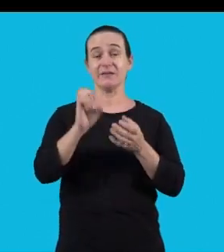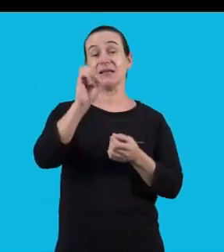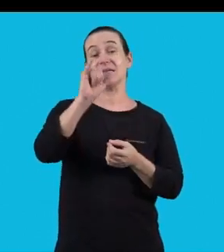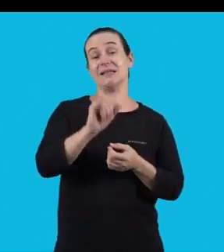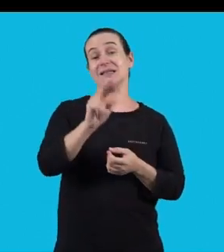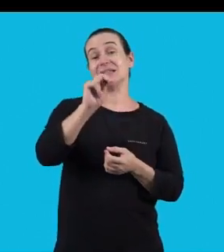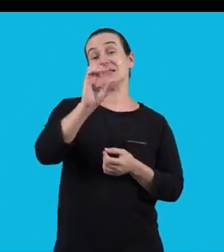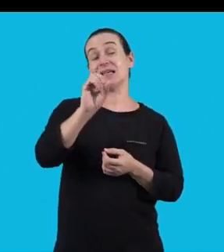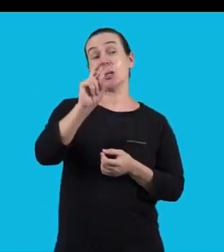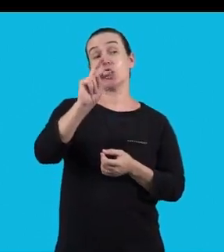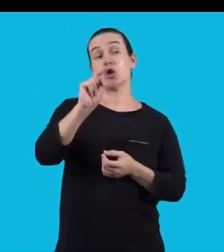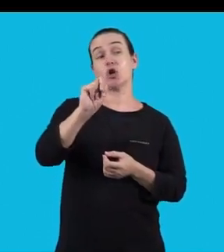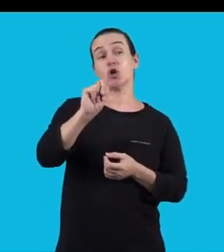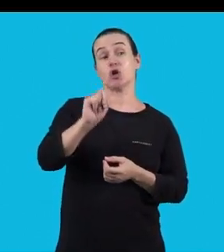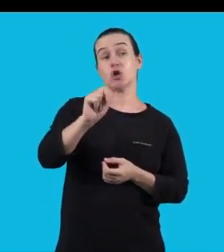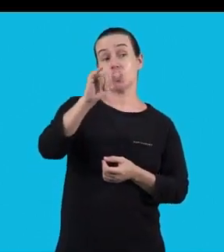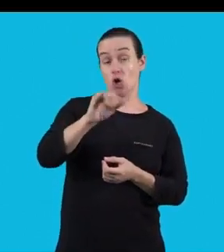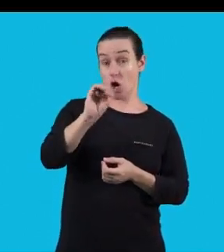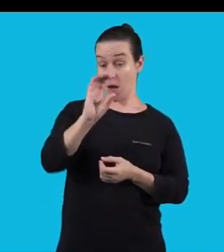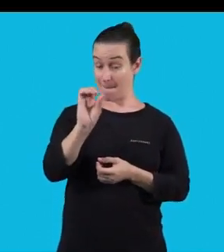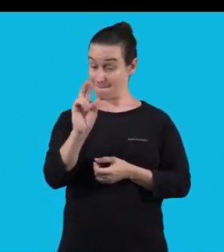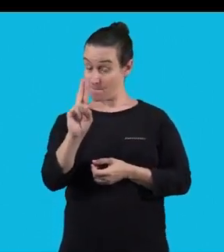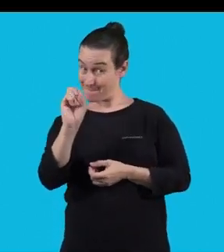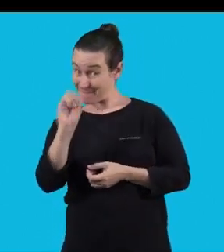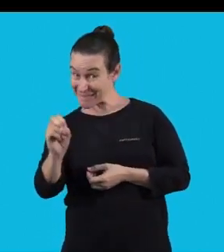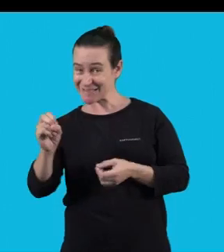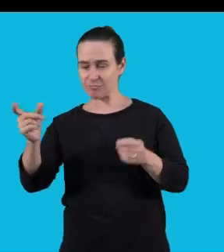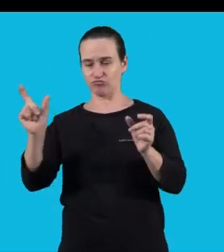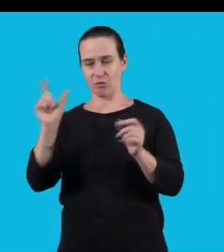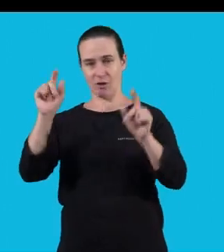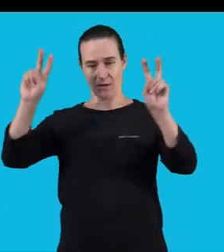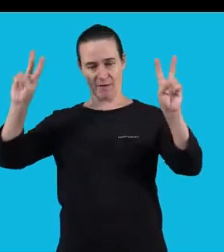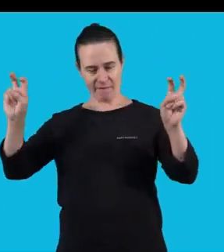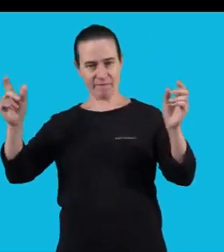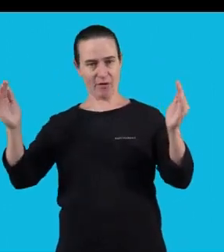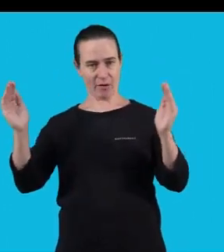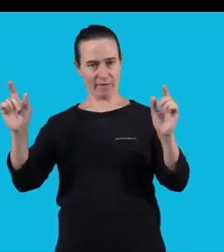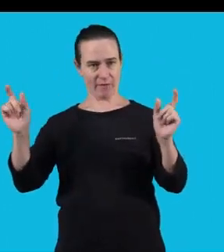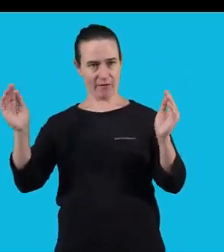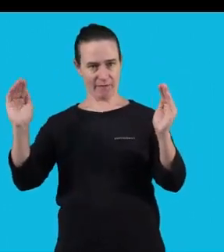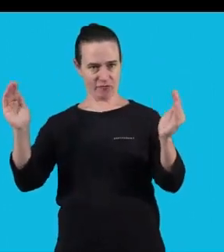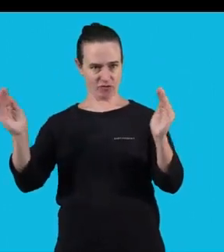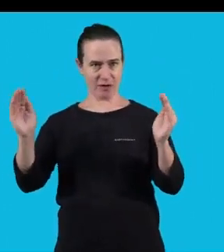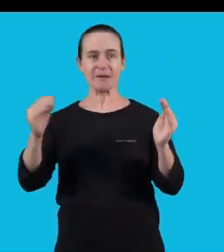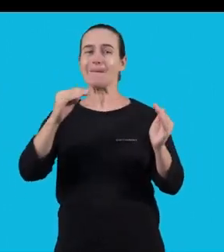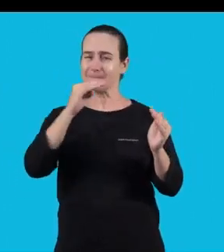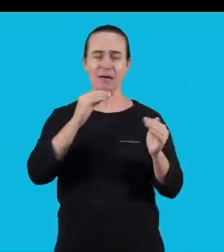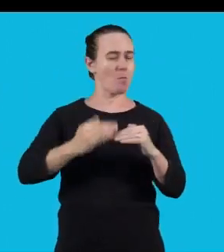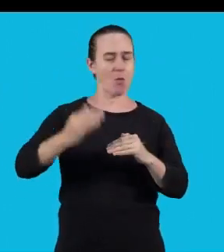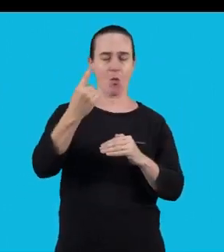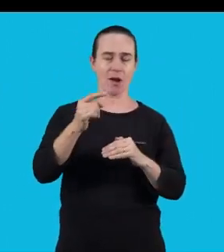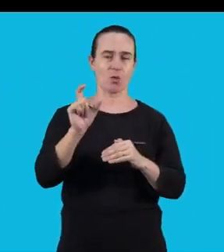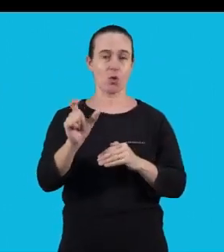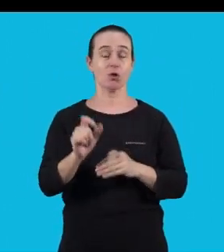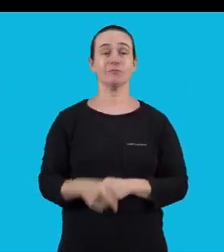a synonymous phrase. So that means it can be more than one word for on many